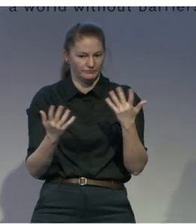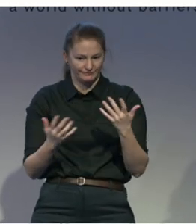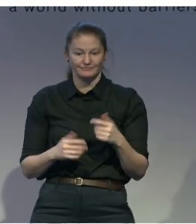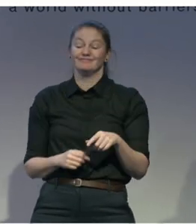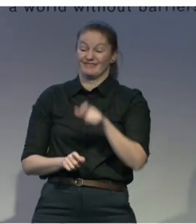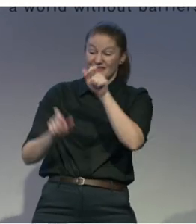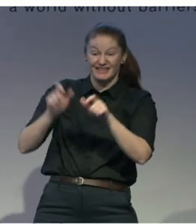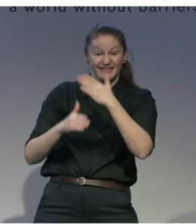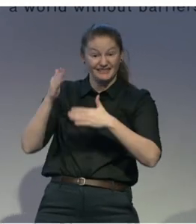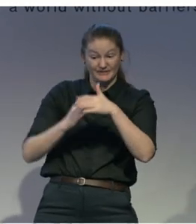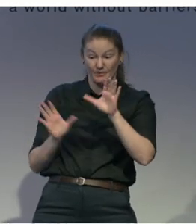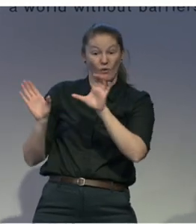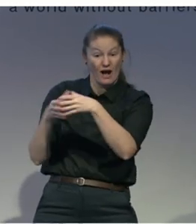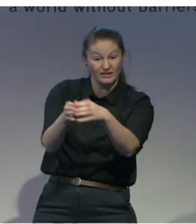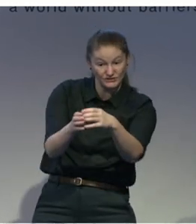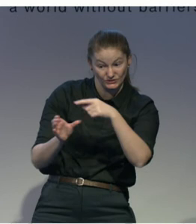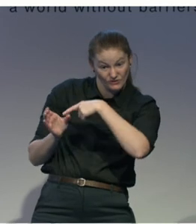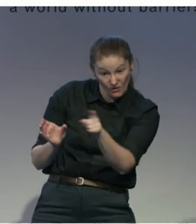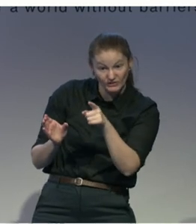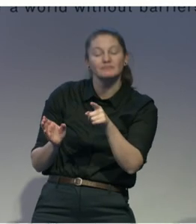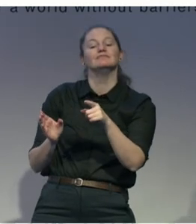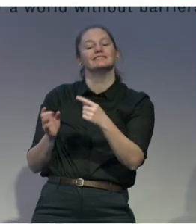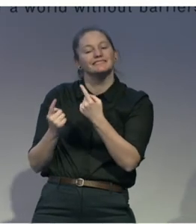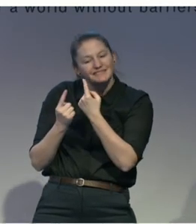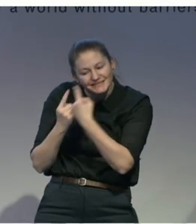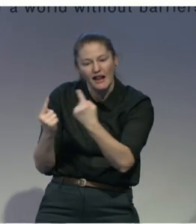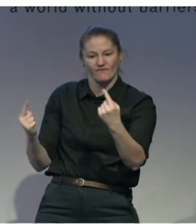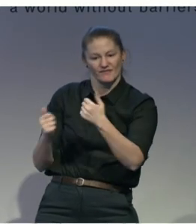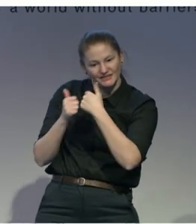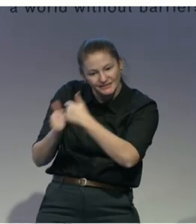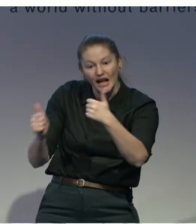are promoting the implementation of these laws.